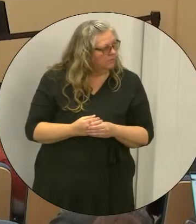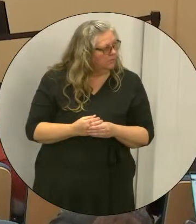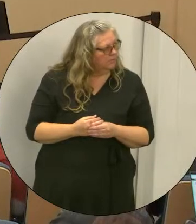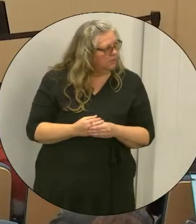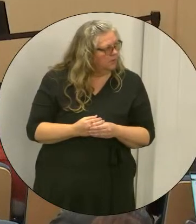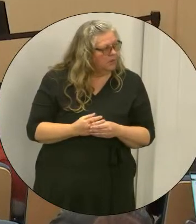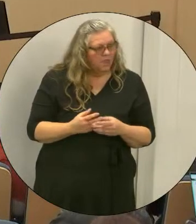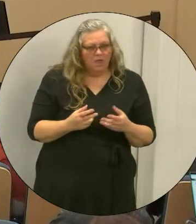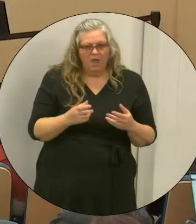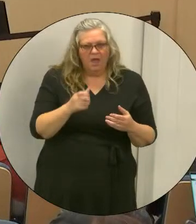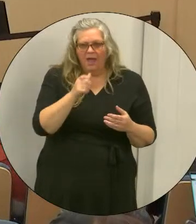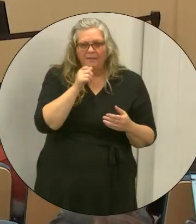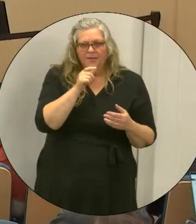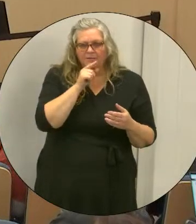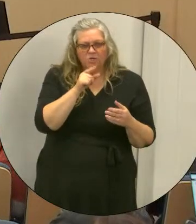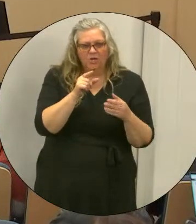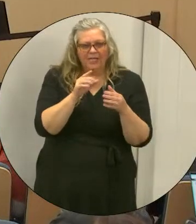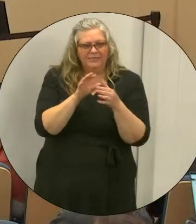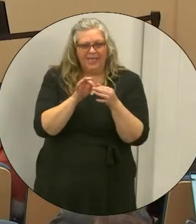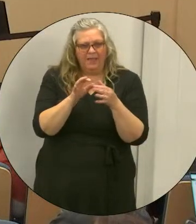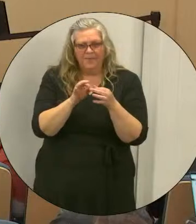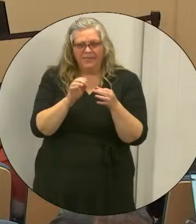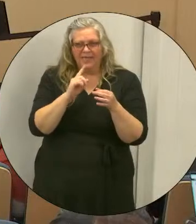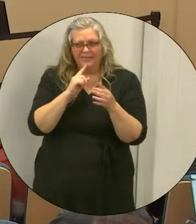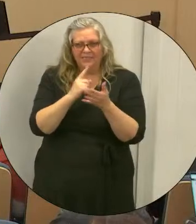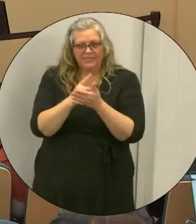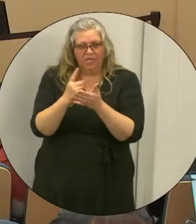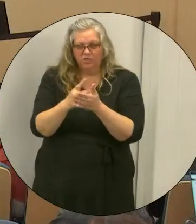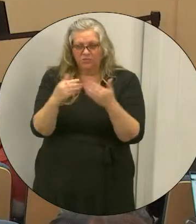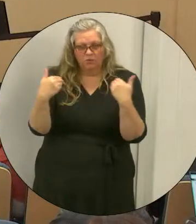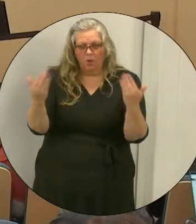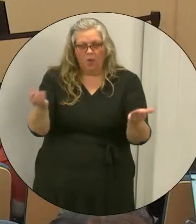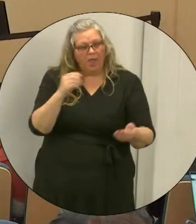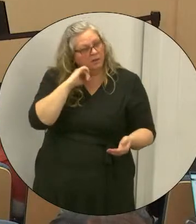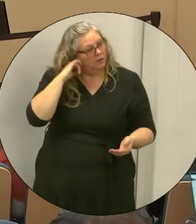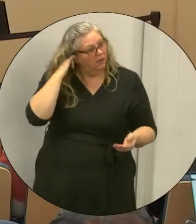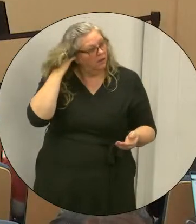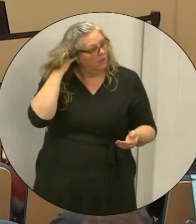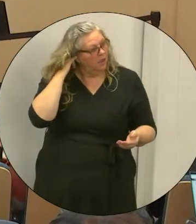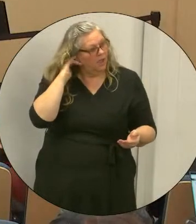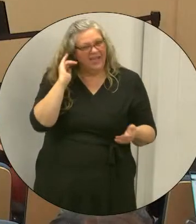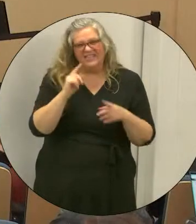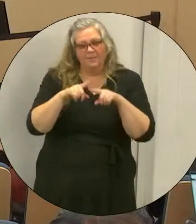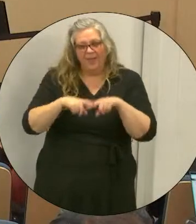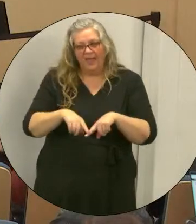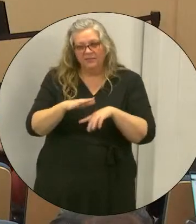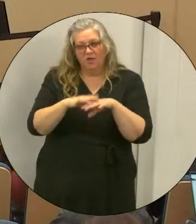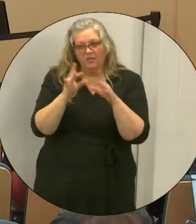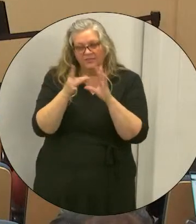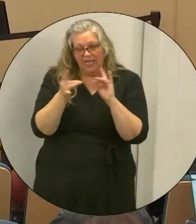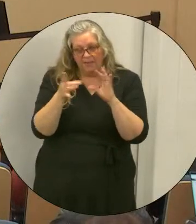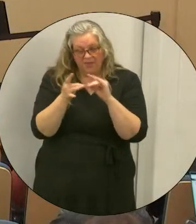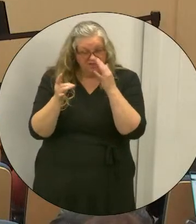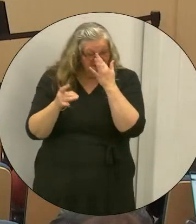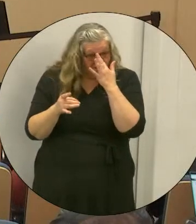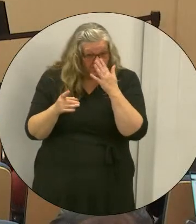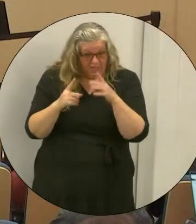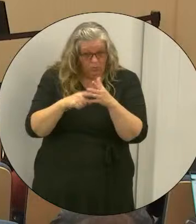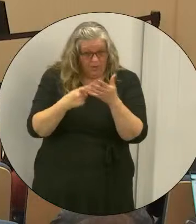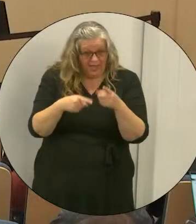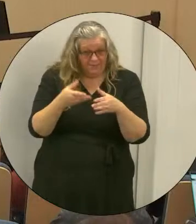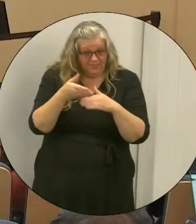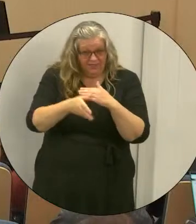I'm not sure a statement would constitute discussion, so I guess it would depend on the statement and what proceeds after